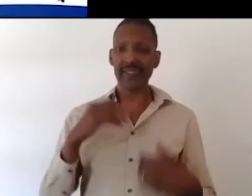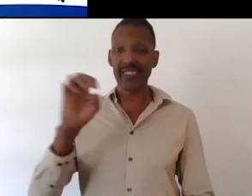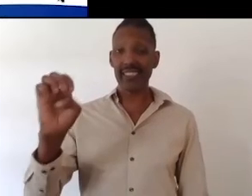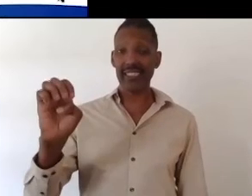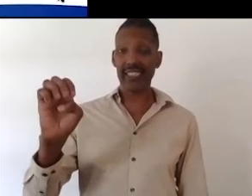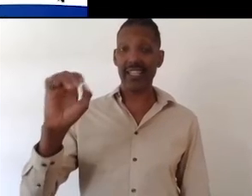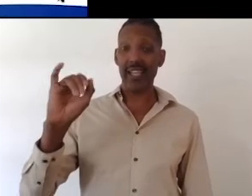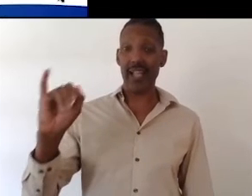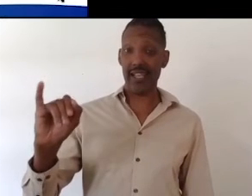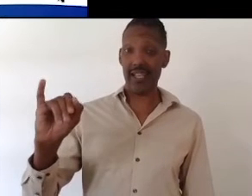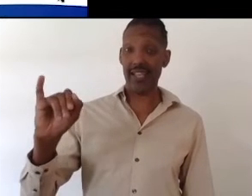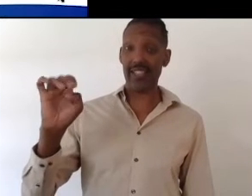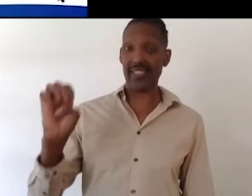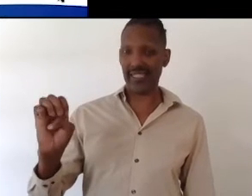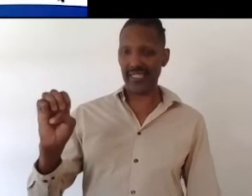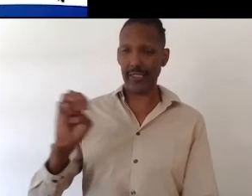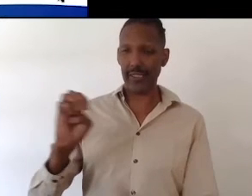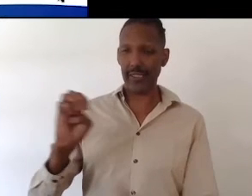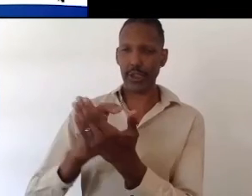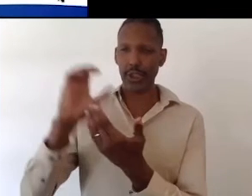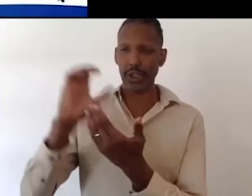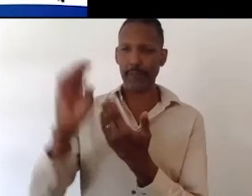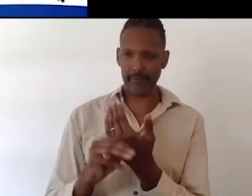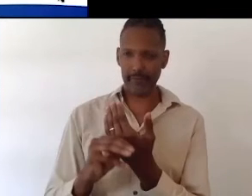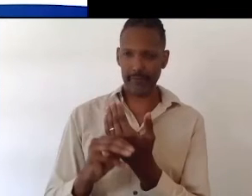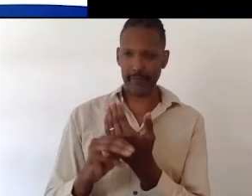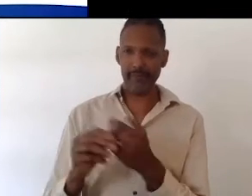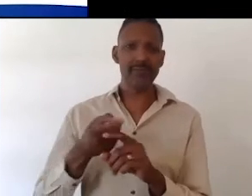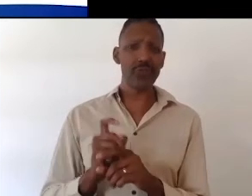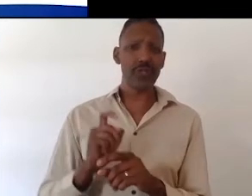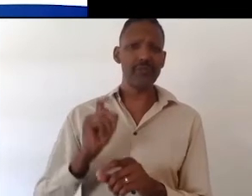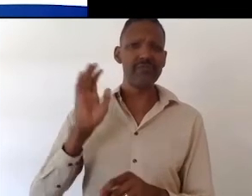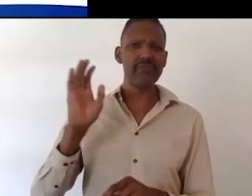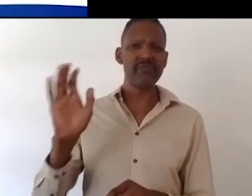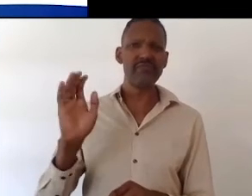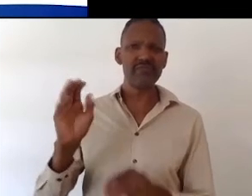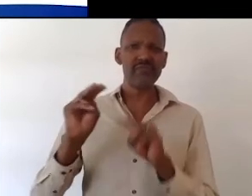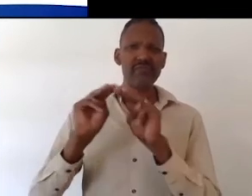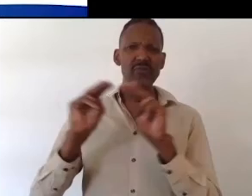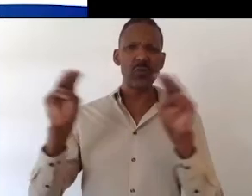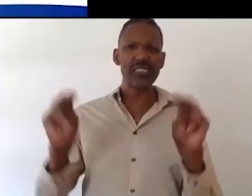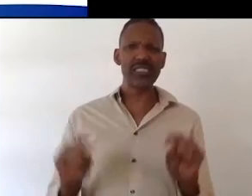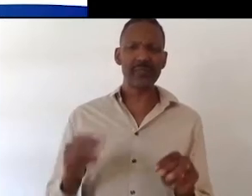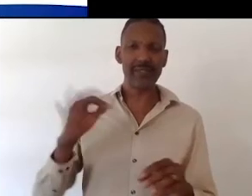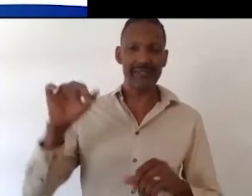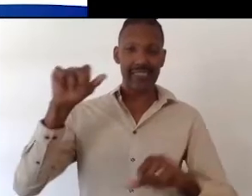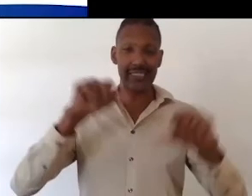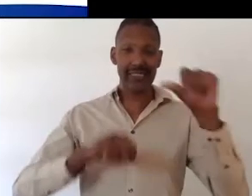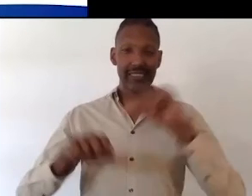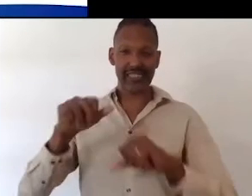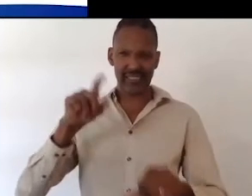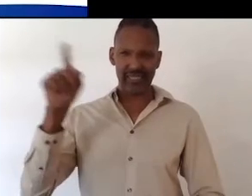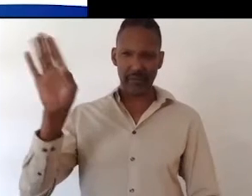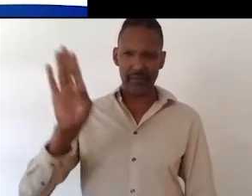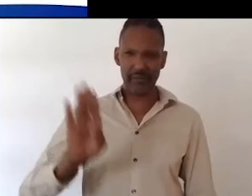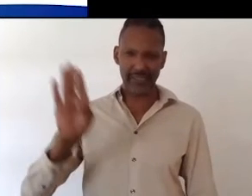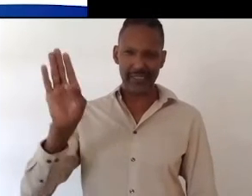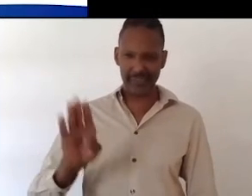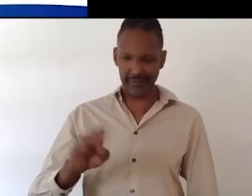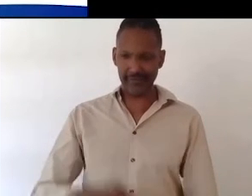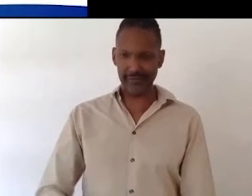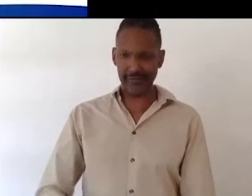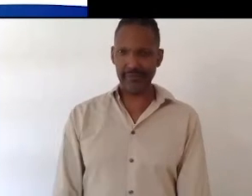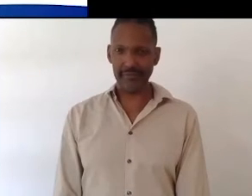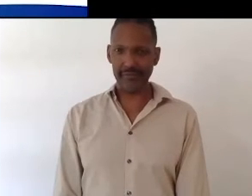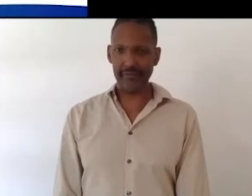So we had one child who she would not really enter play with